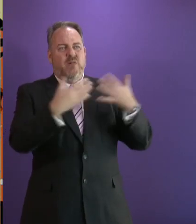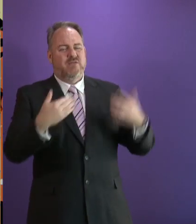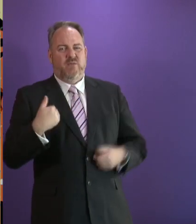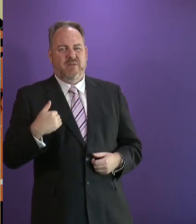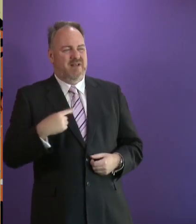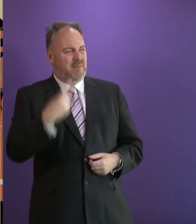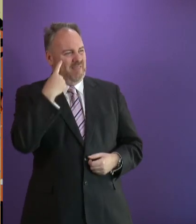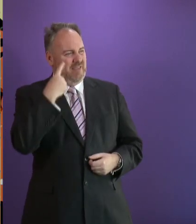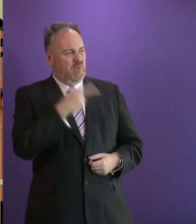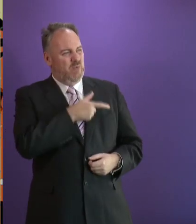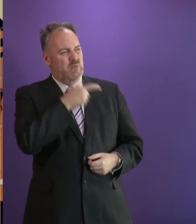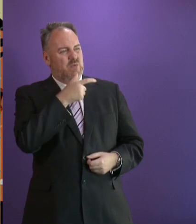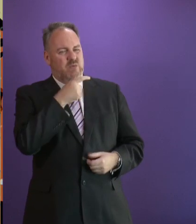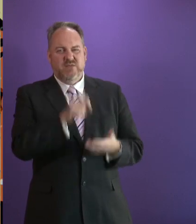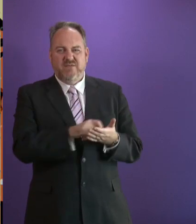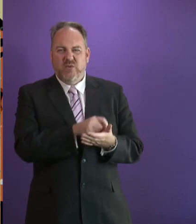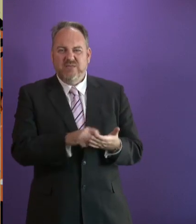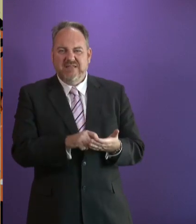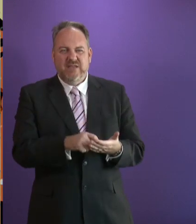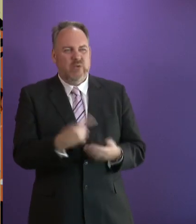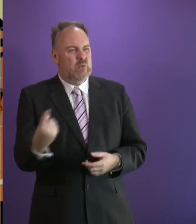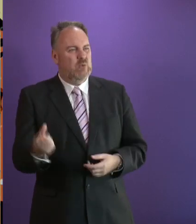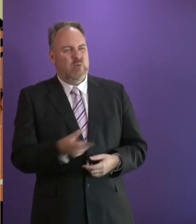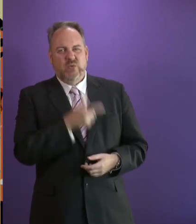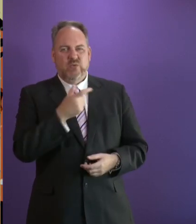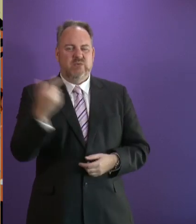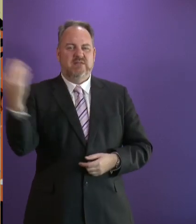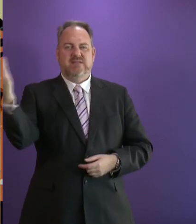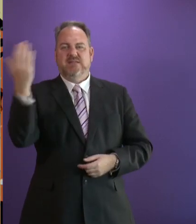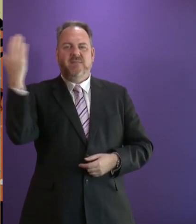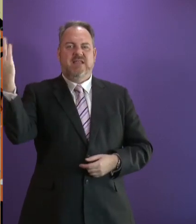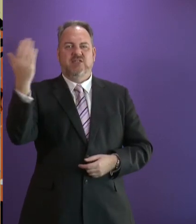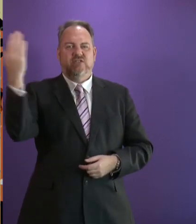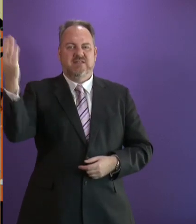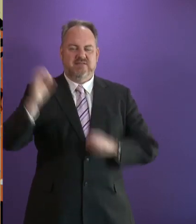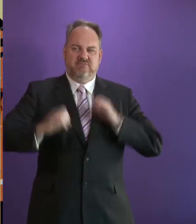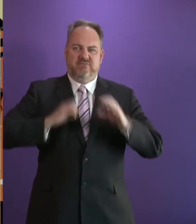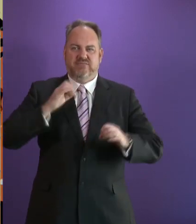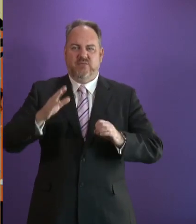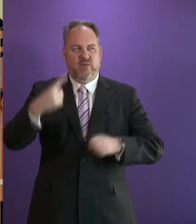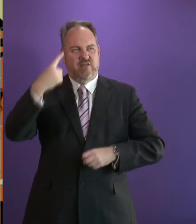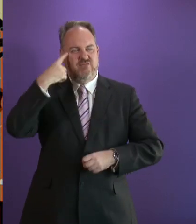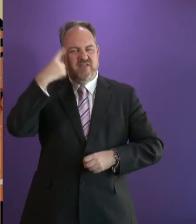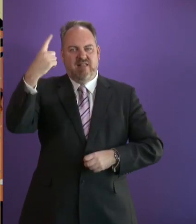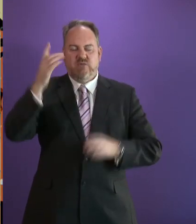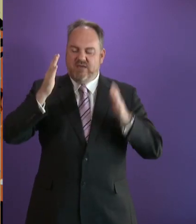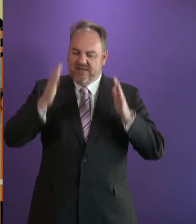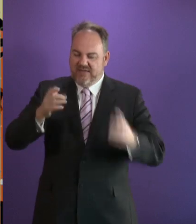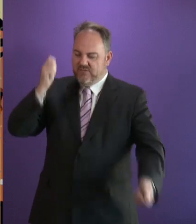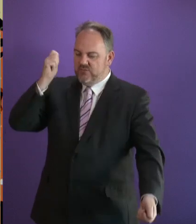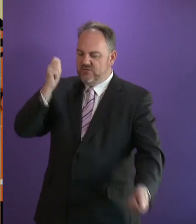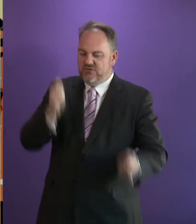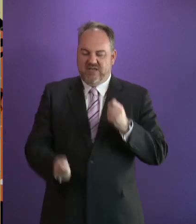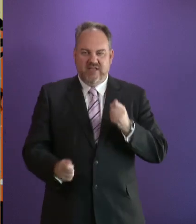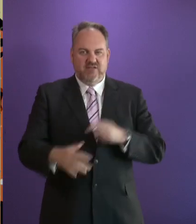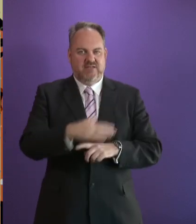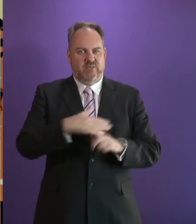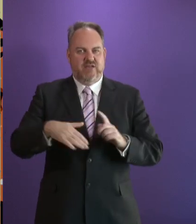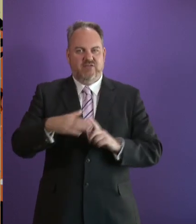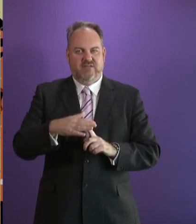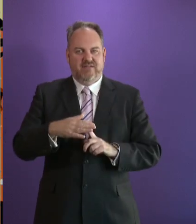voting? Who's making the speeches largely? Who's taking the decisions? You know, we have to change this. It is really important. There's a